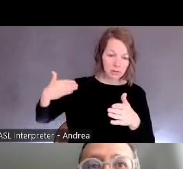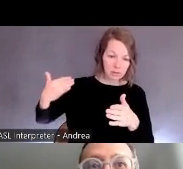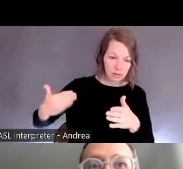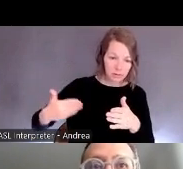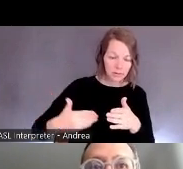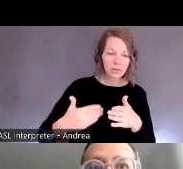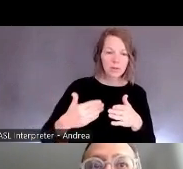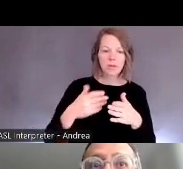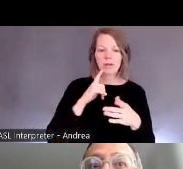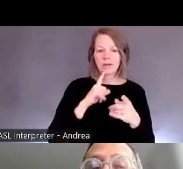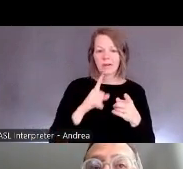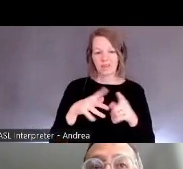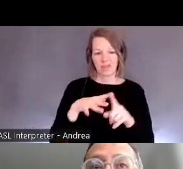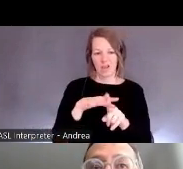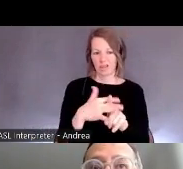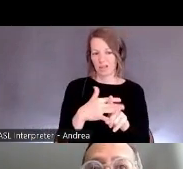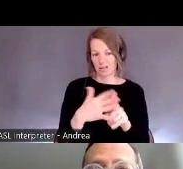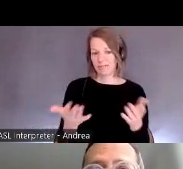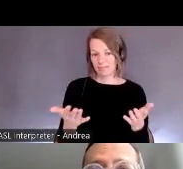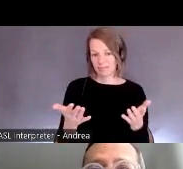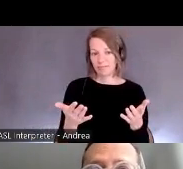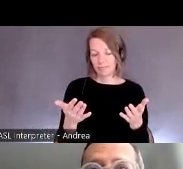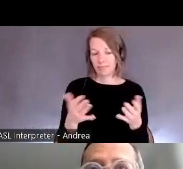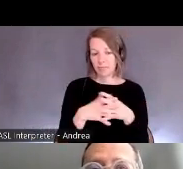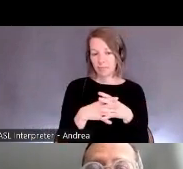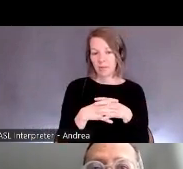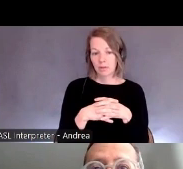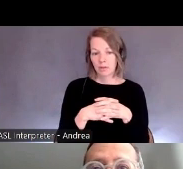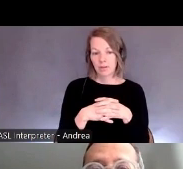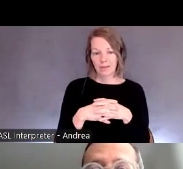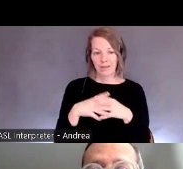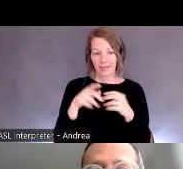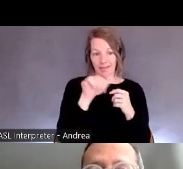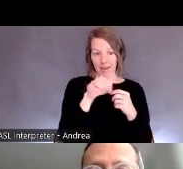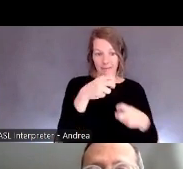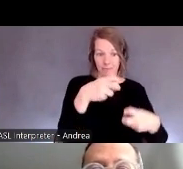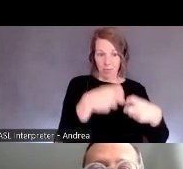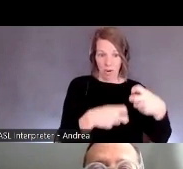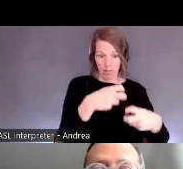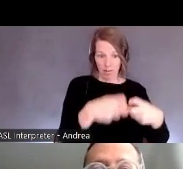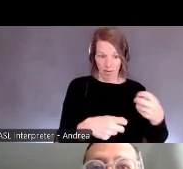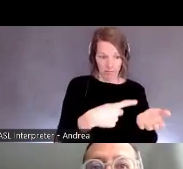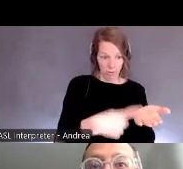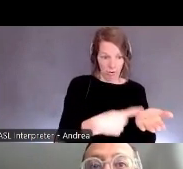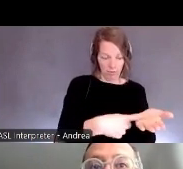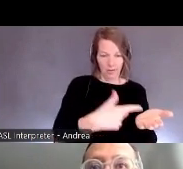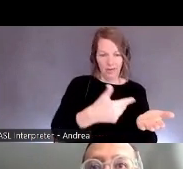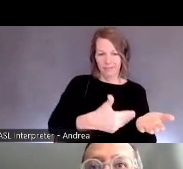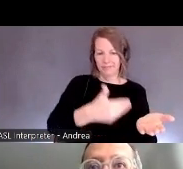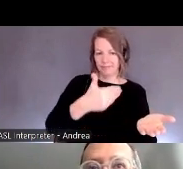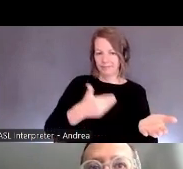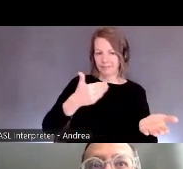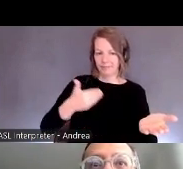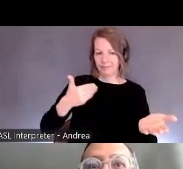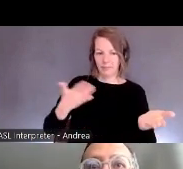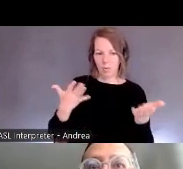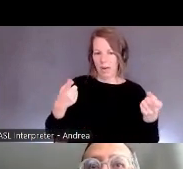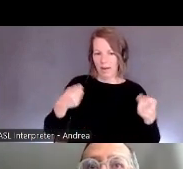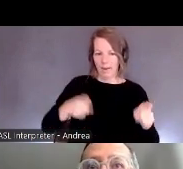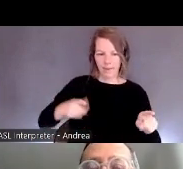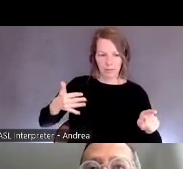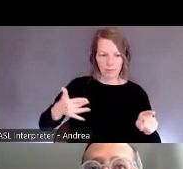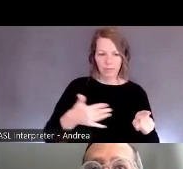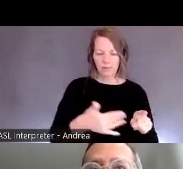word, the context, in which the issues we are speaking about and we're working on appear in the literature. So